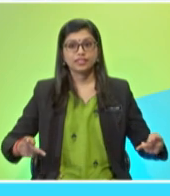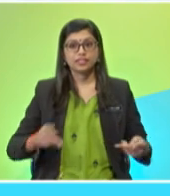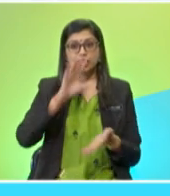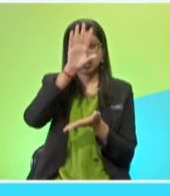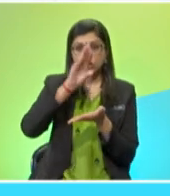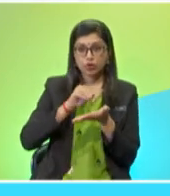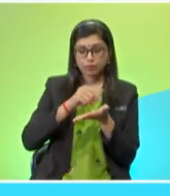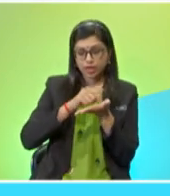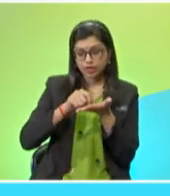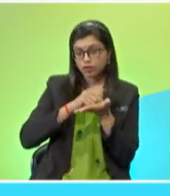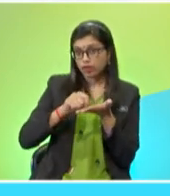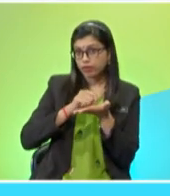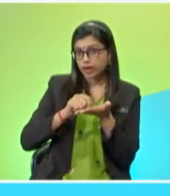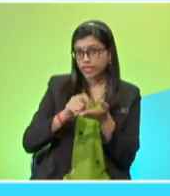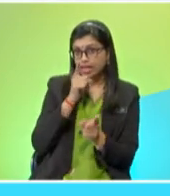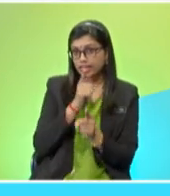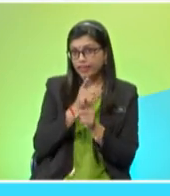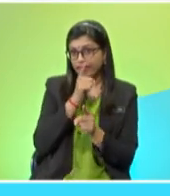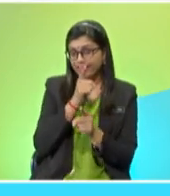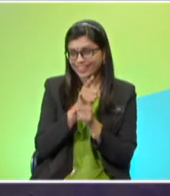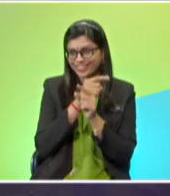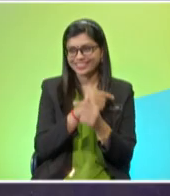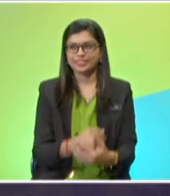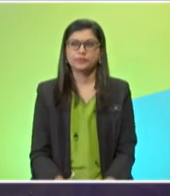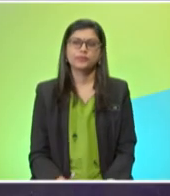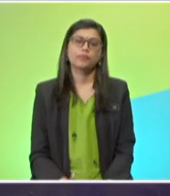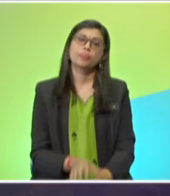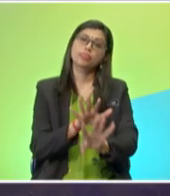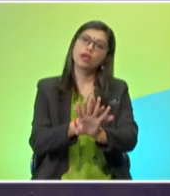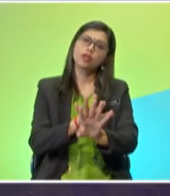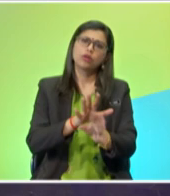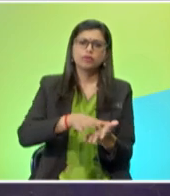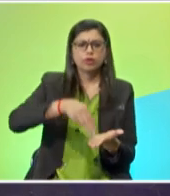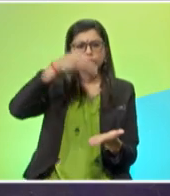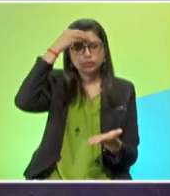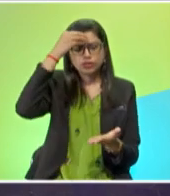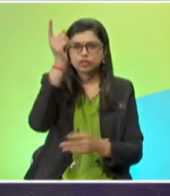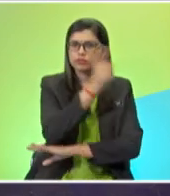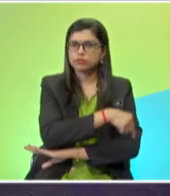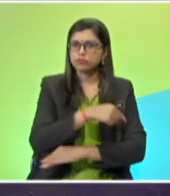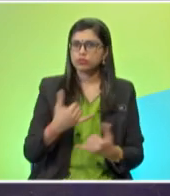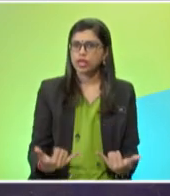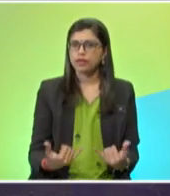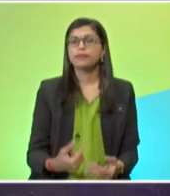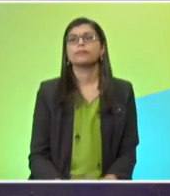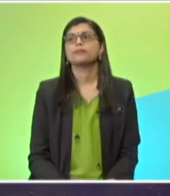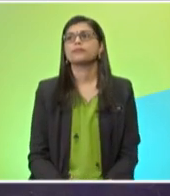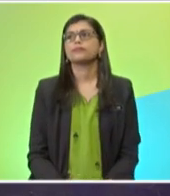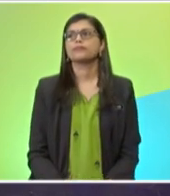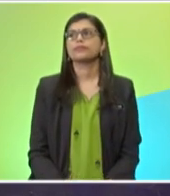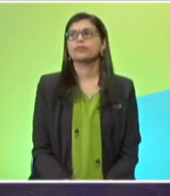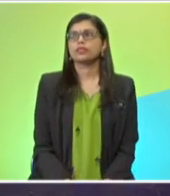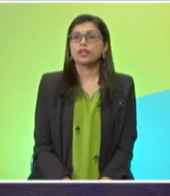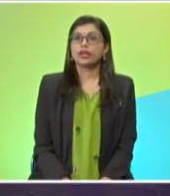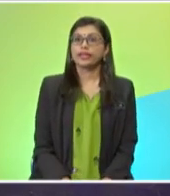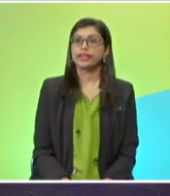letters legibly. Oh yay, there's a lot that we're going to learn together. And teacher Kenanga, what are these air transportations?